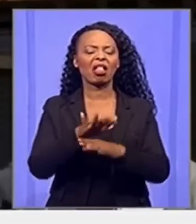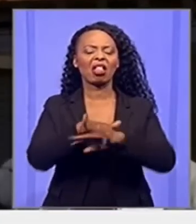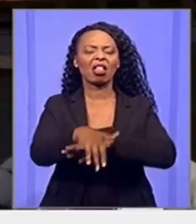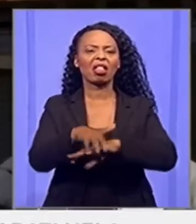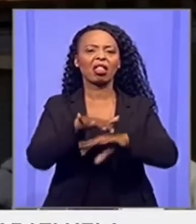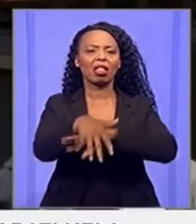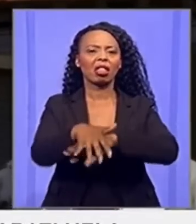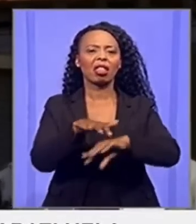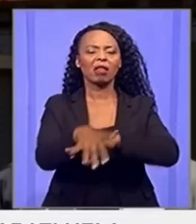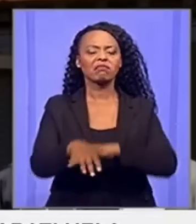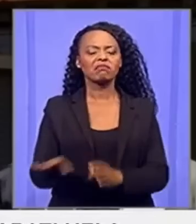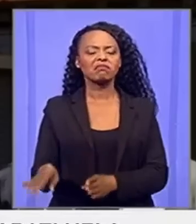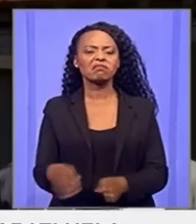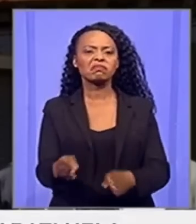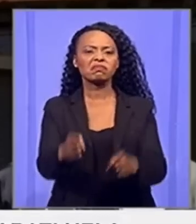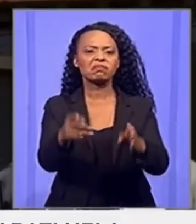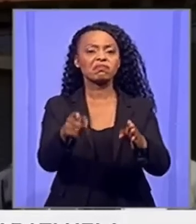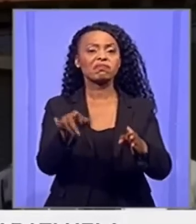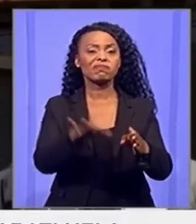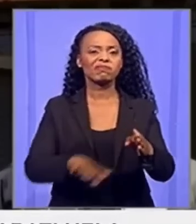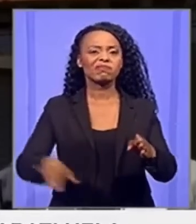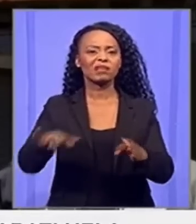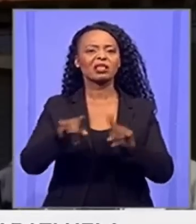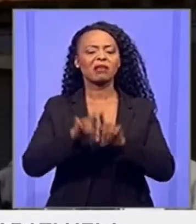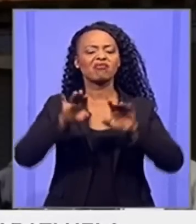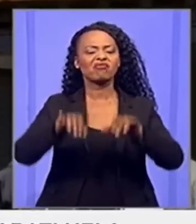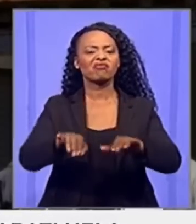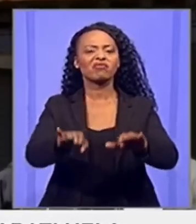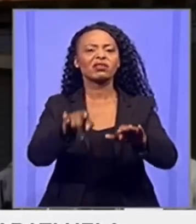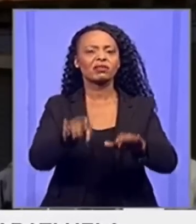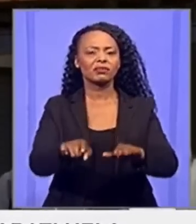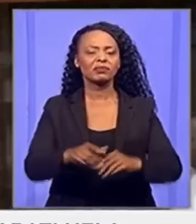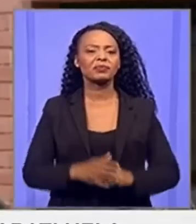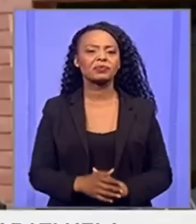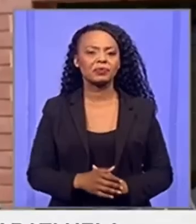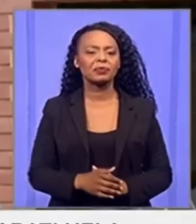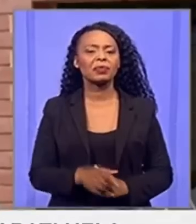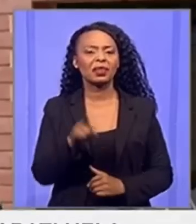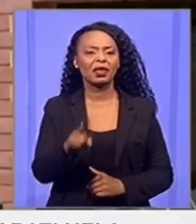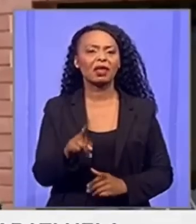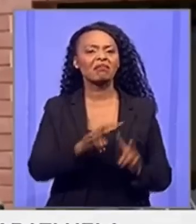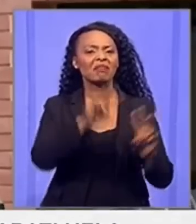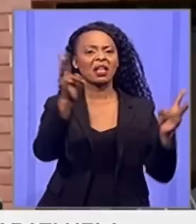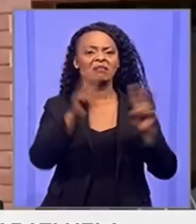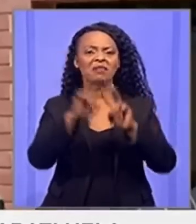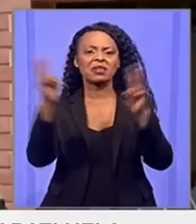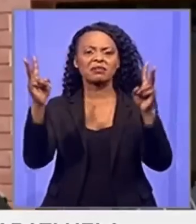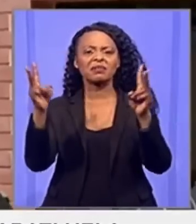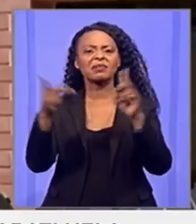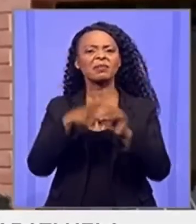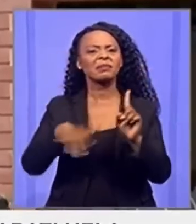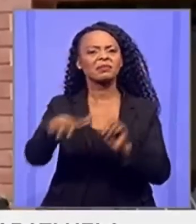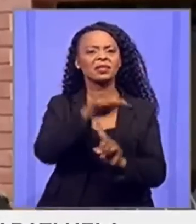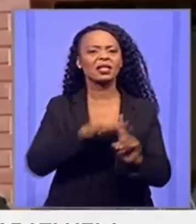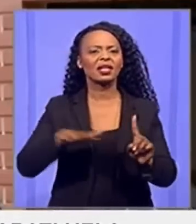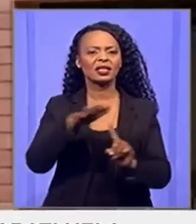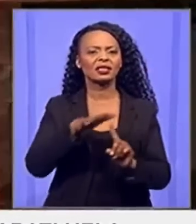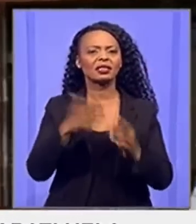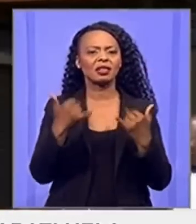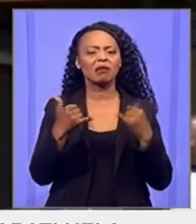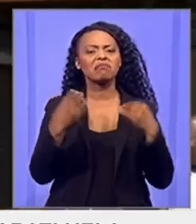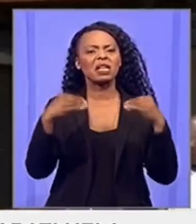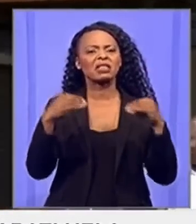mo melatswaneng ya rona le mo matamong a rona. Le tswa mo dikarolong tse di farologaneng borakgwebo re itemogetse